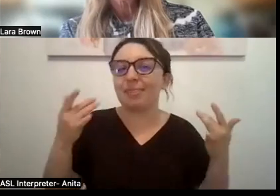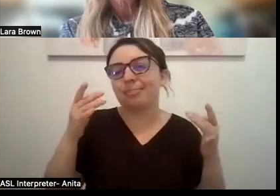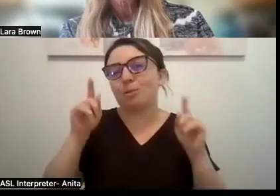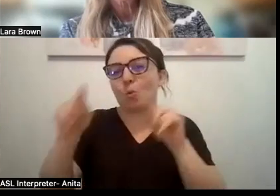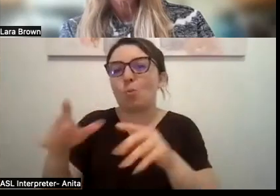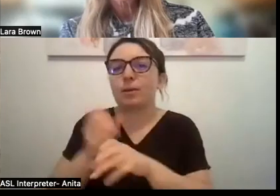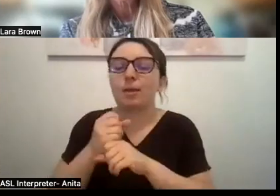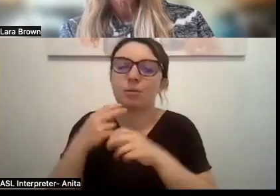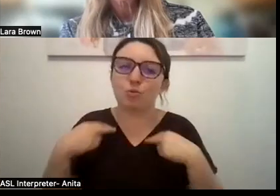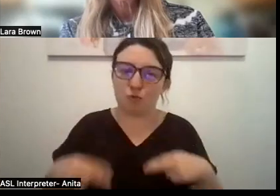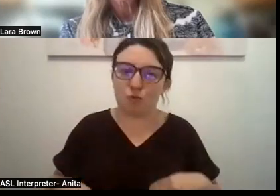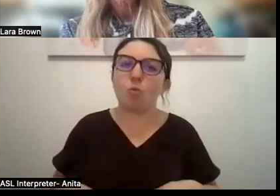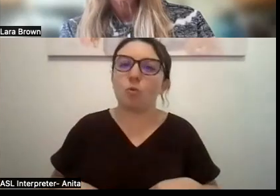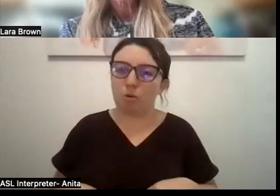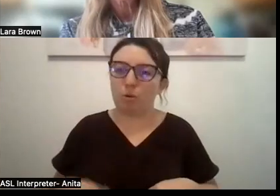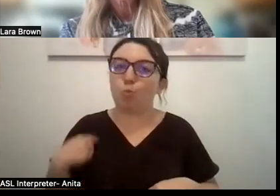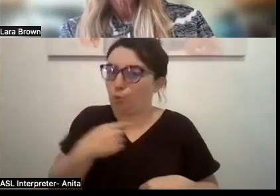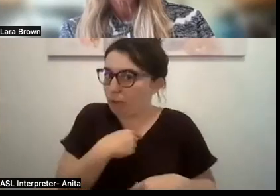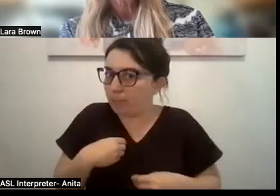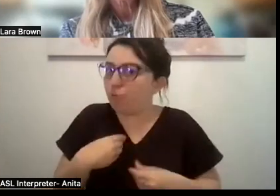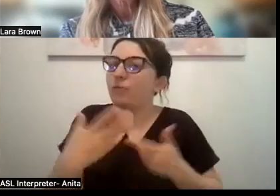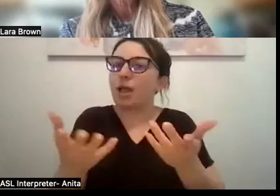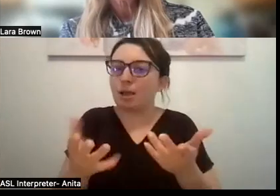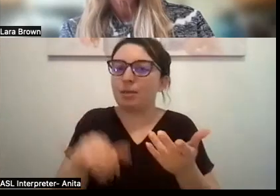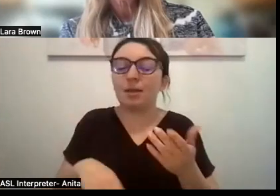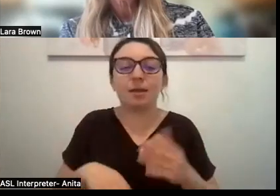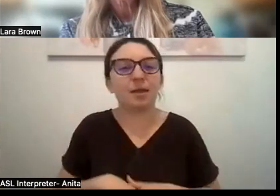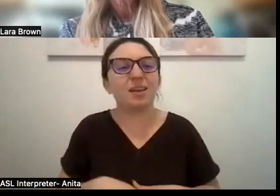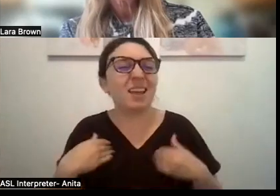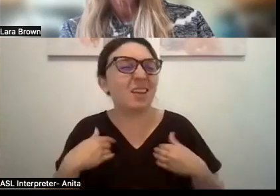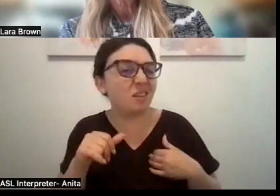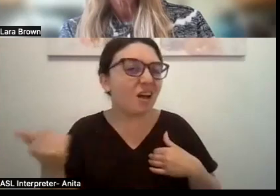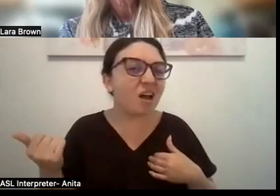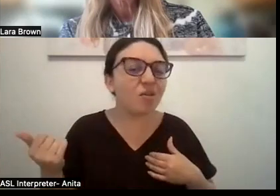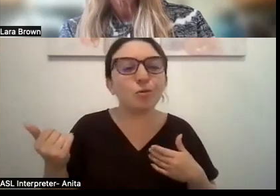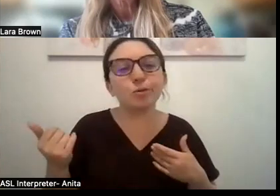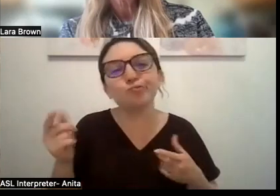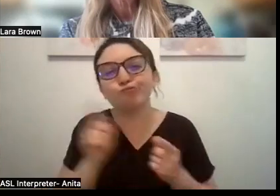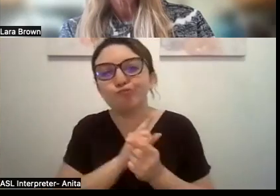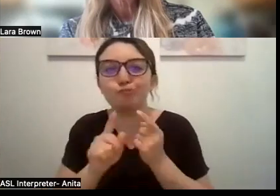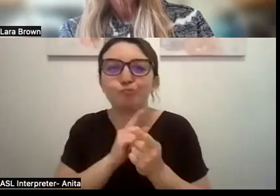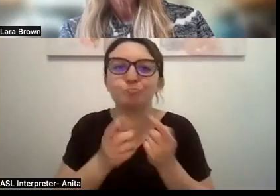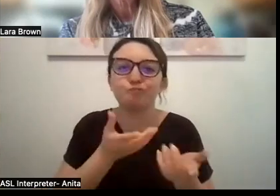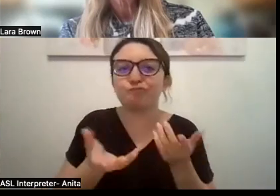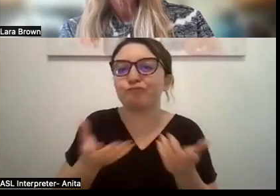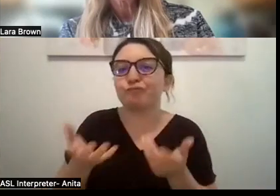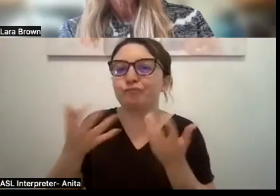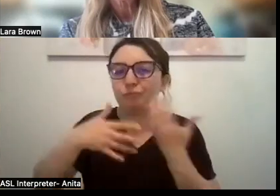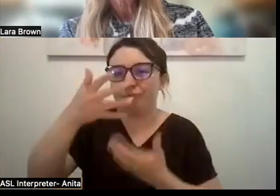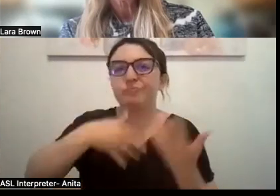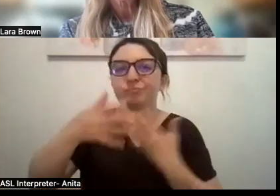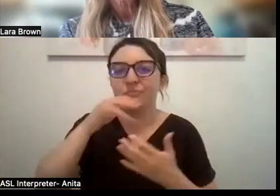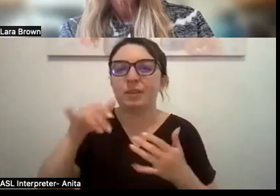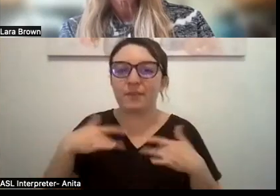the uniforms that we provide for students, and some other little meeting and greeting at the event.